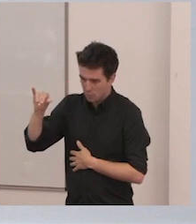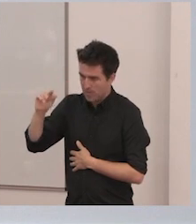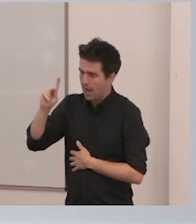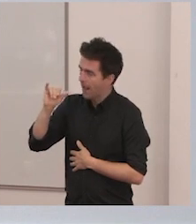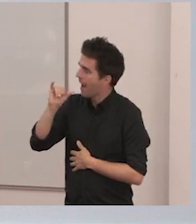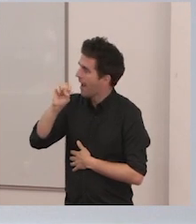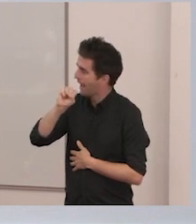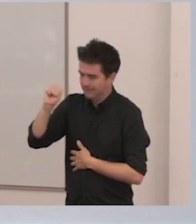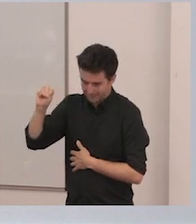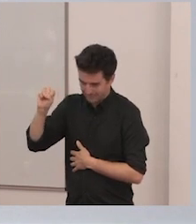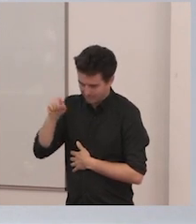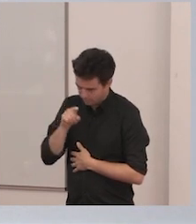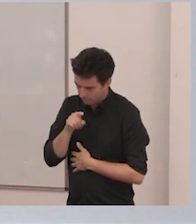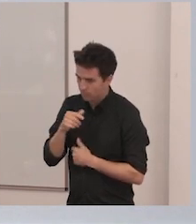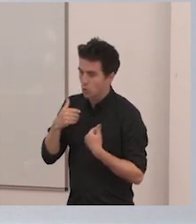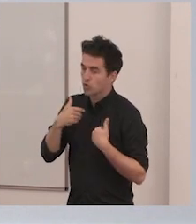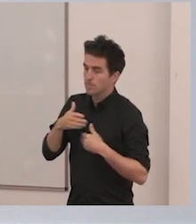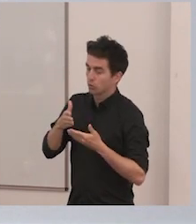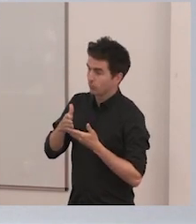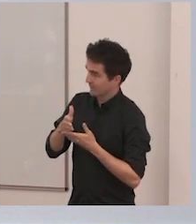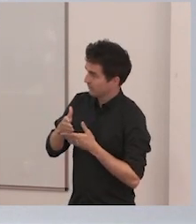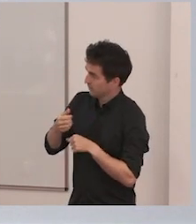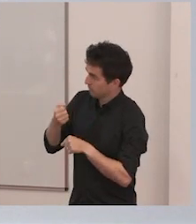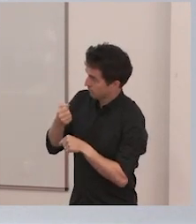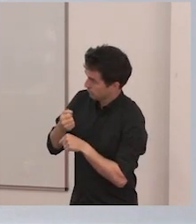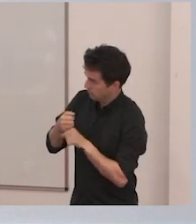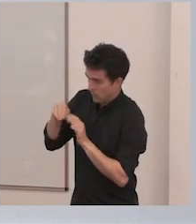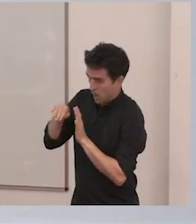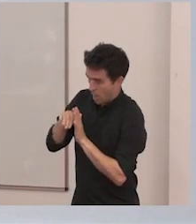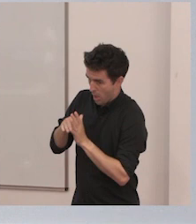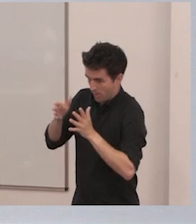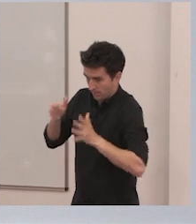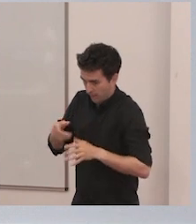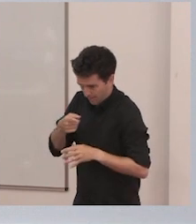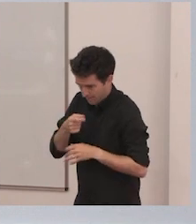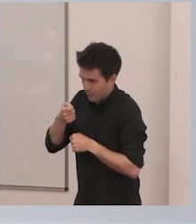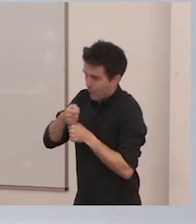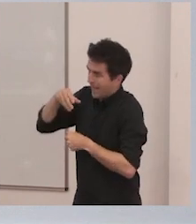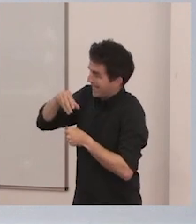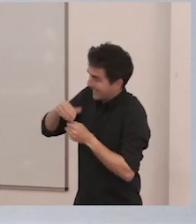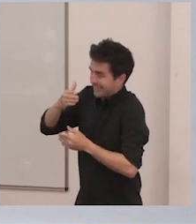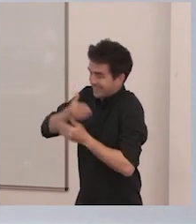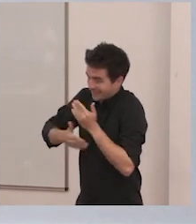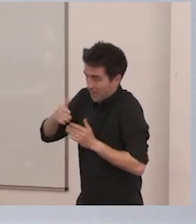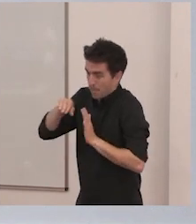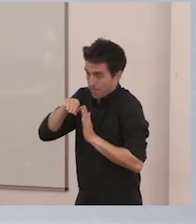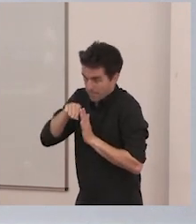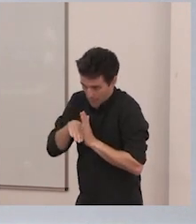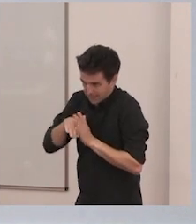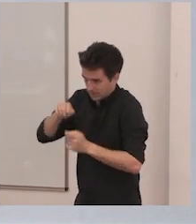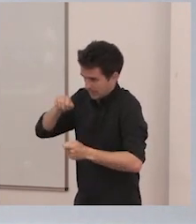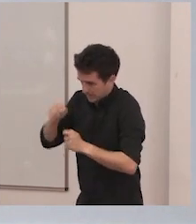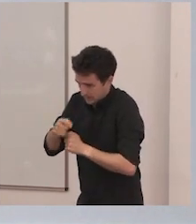exact right person to tell us about what the obligations are. And she's also currently the vice chair of the UN Committee on the Rights